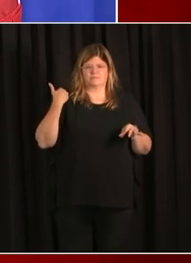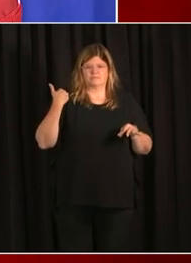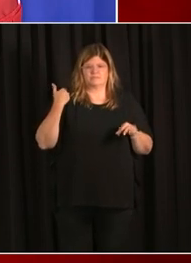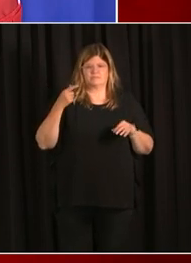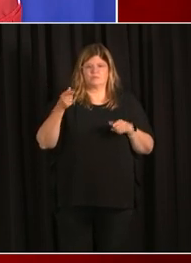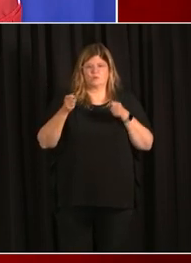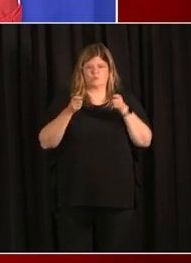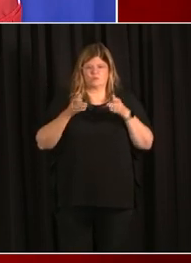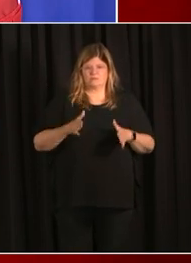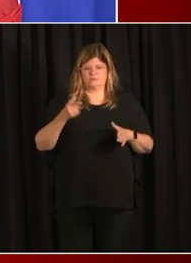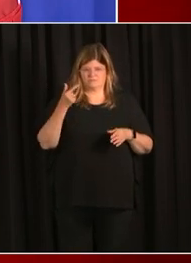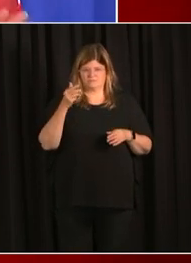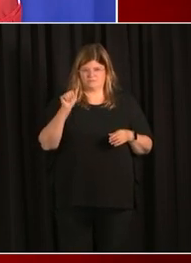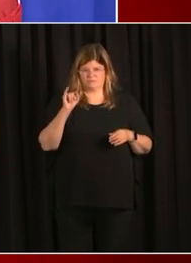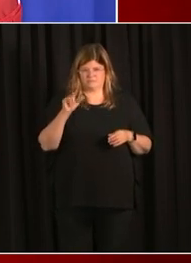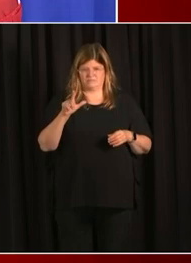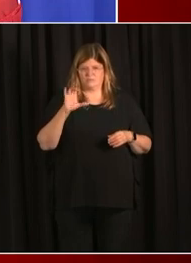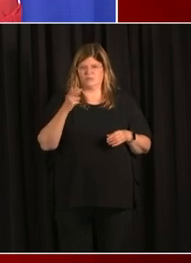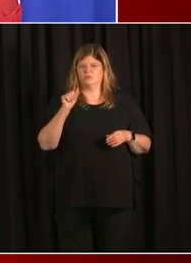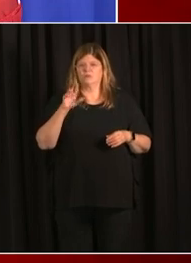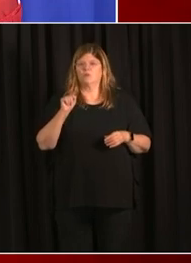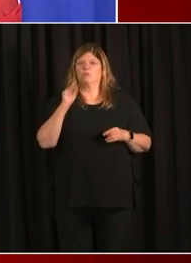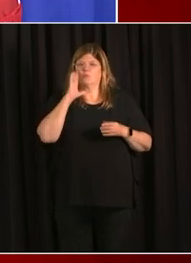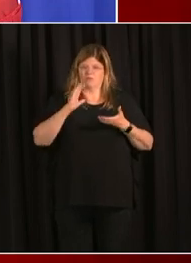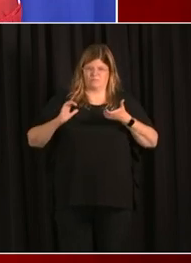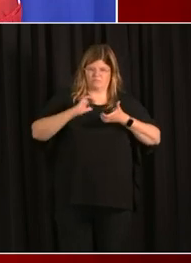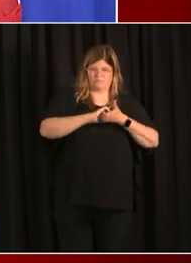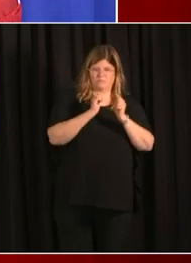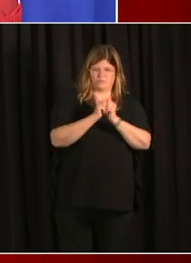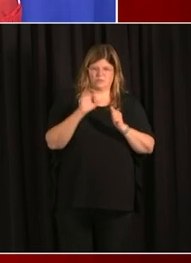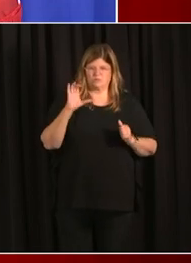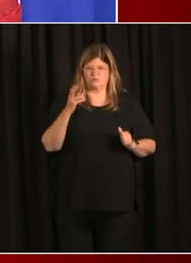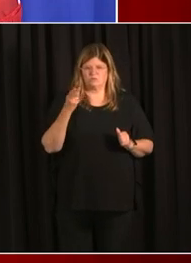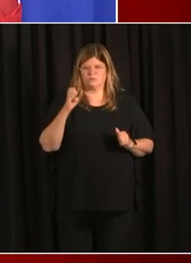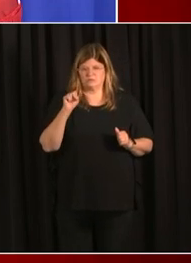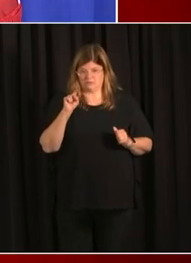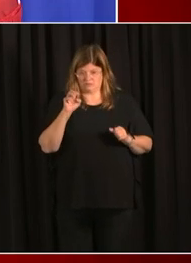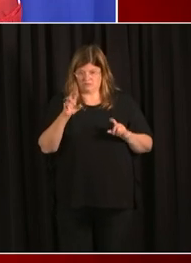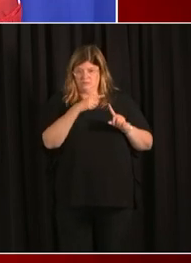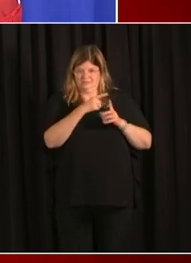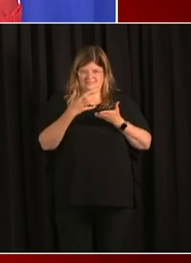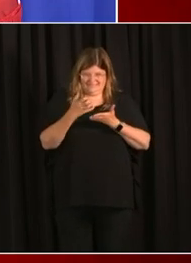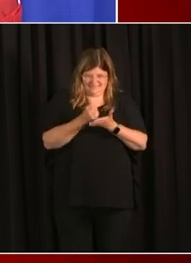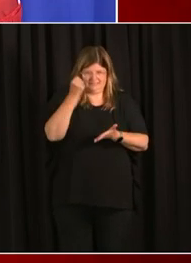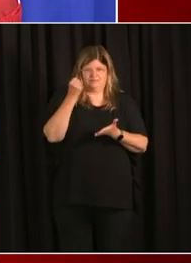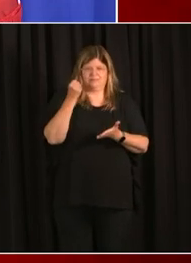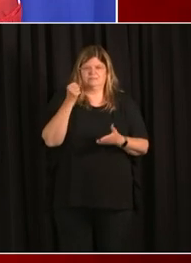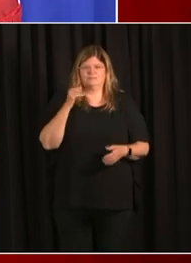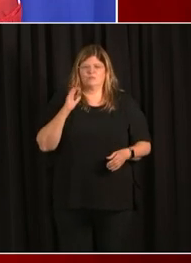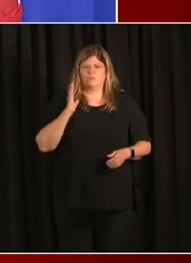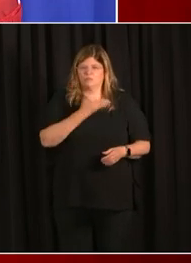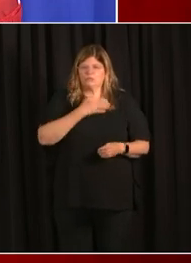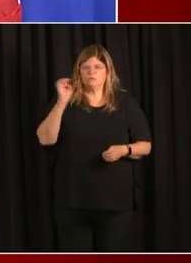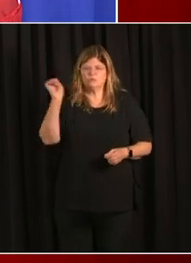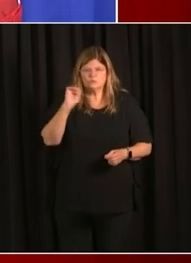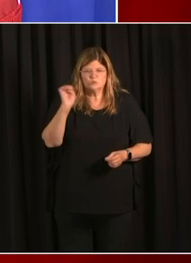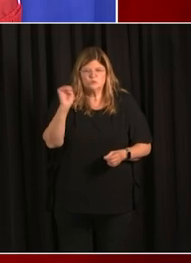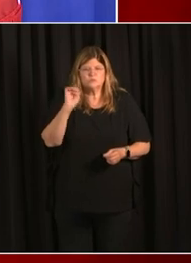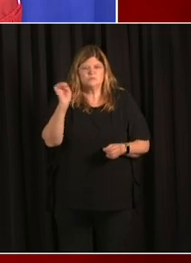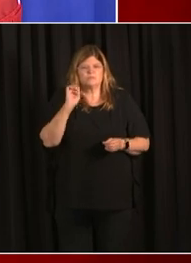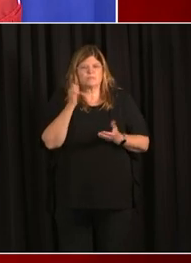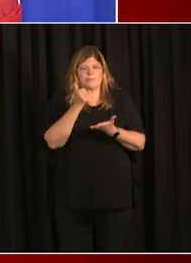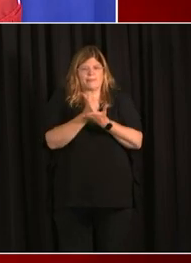with the Chancellor so that they're tapping into our emergency operations support to get DCPS what they need.